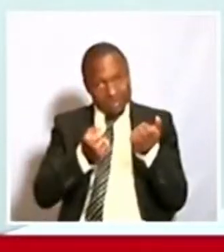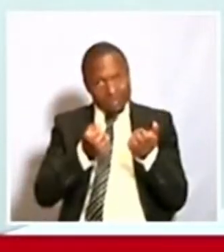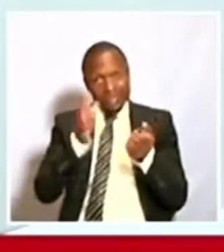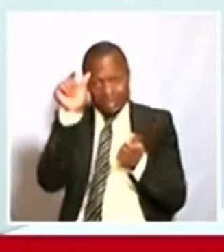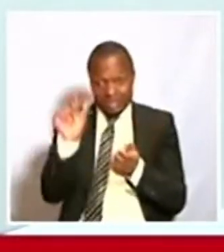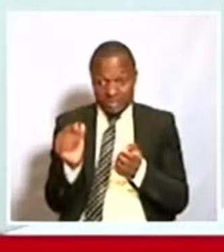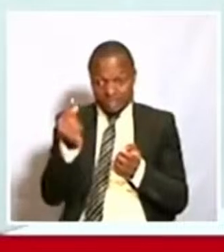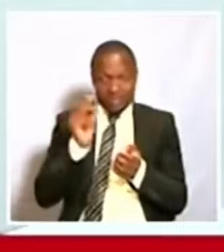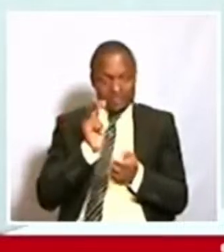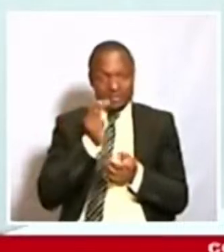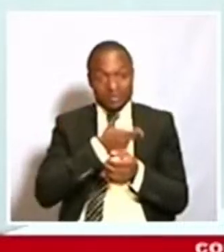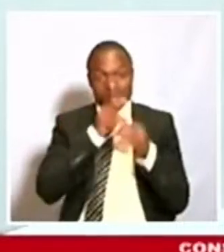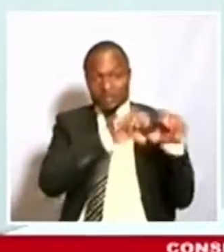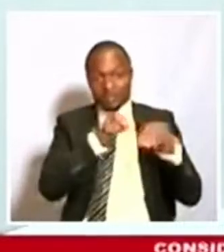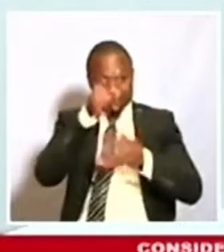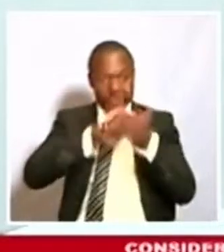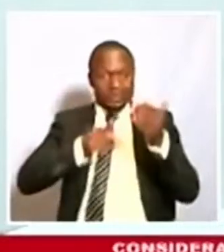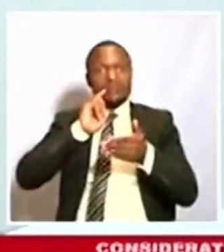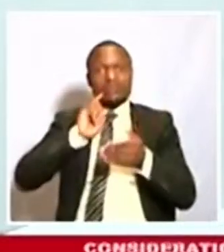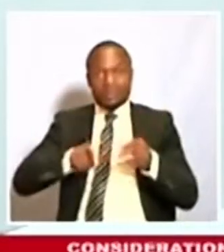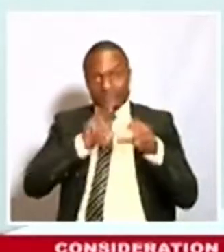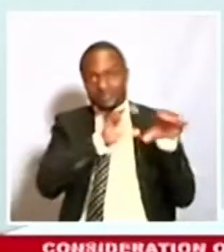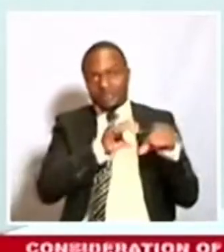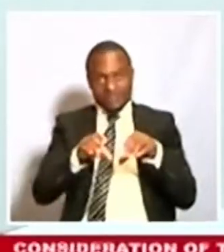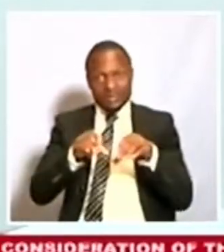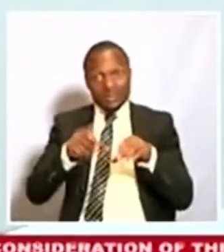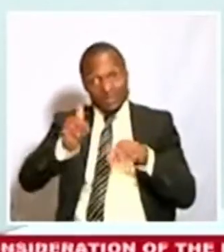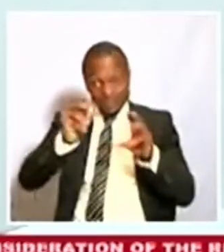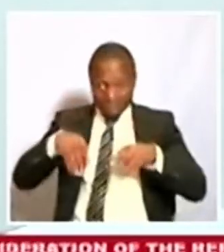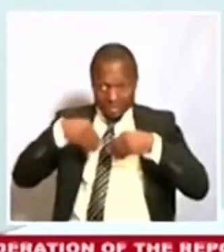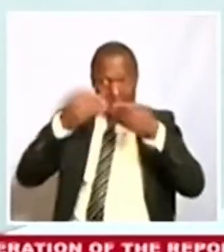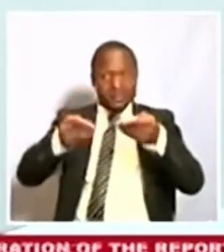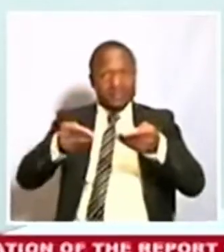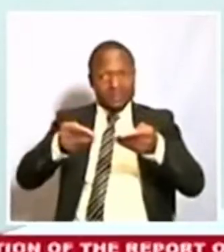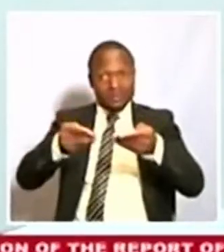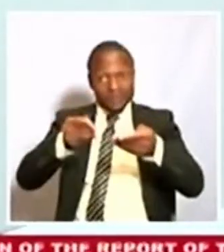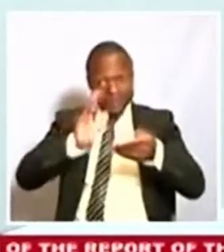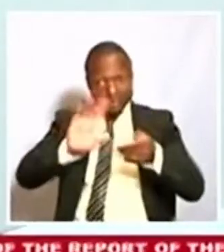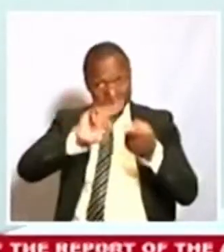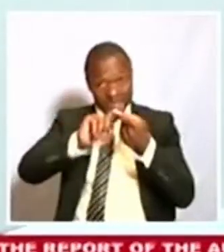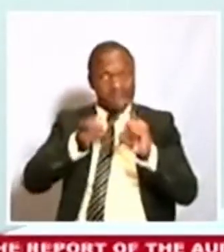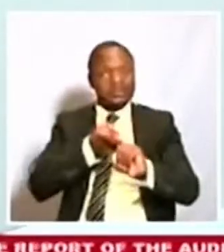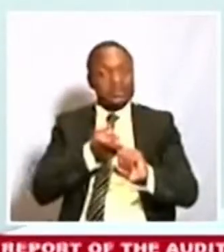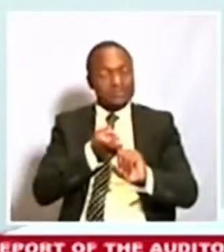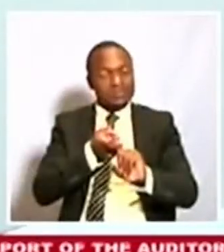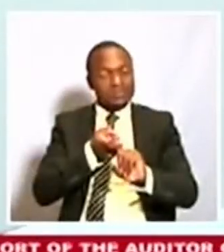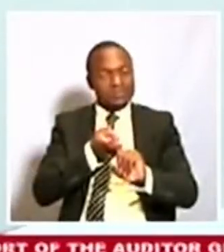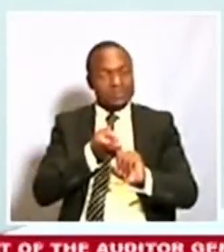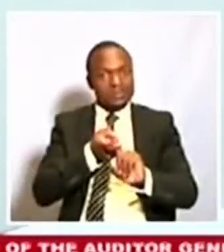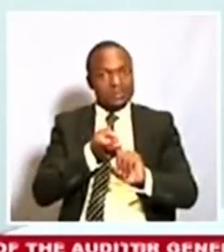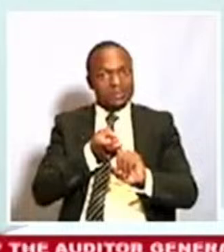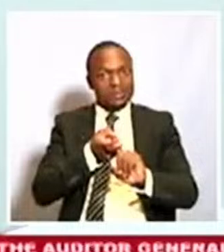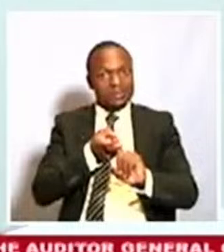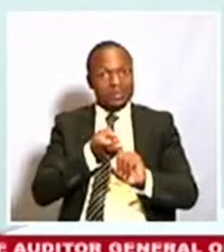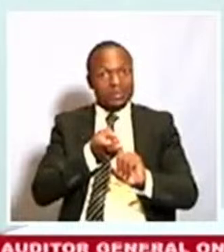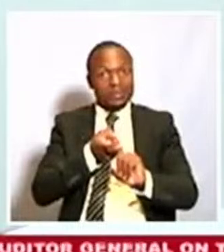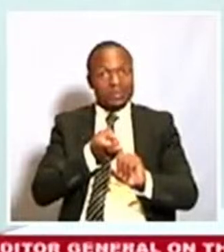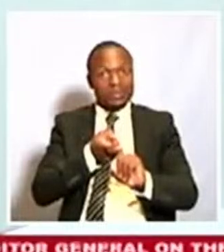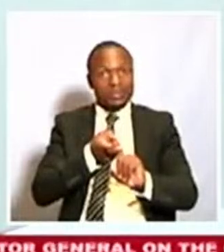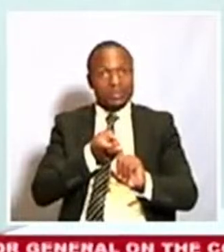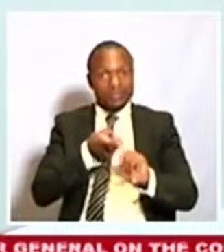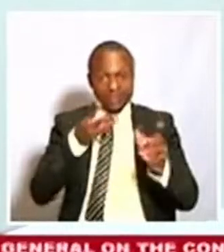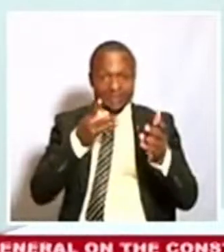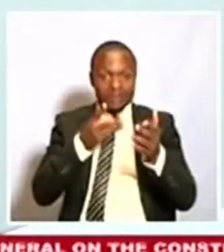each one of us to do what we are supposed to do. I've been giving your colleagues the Finance Public